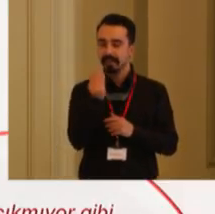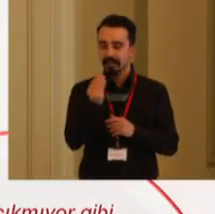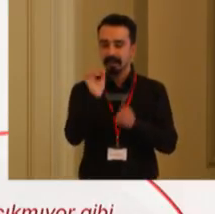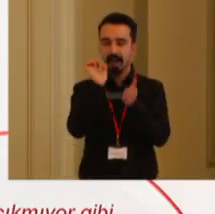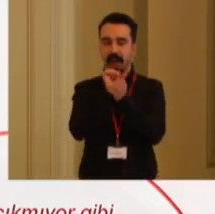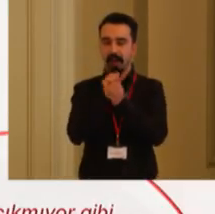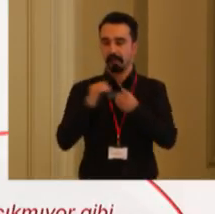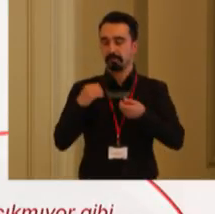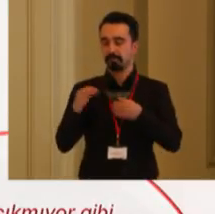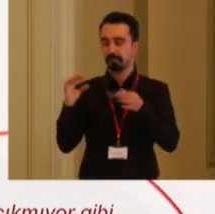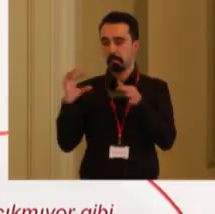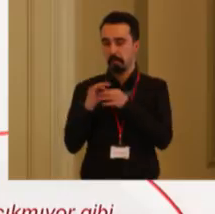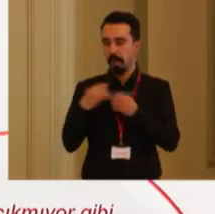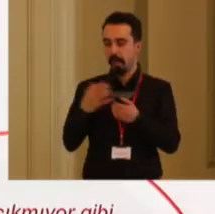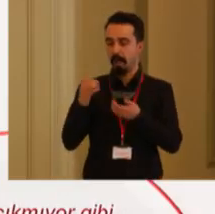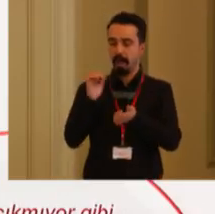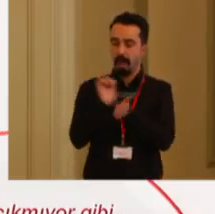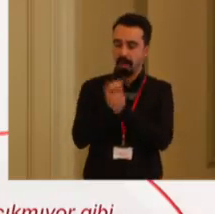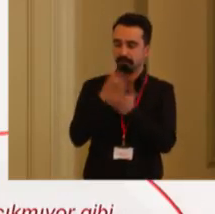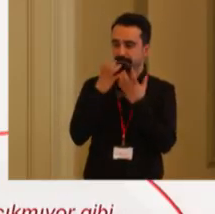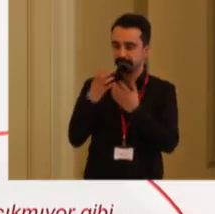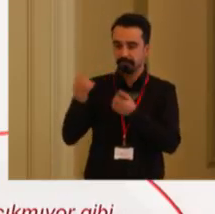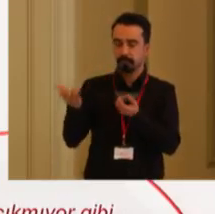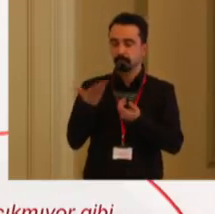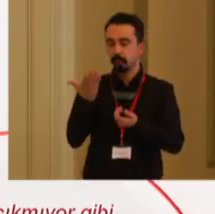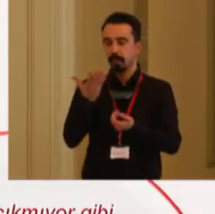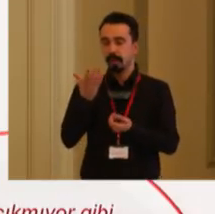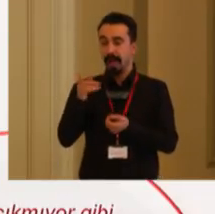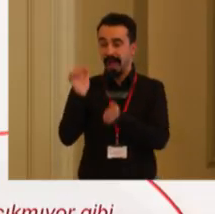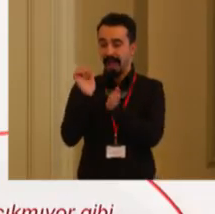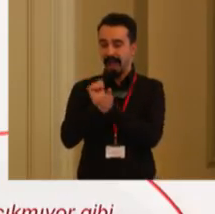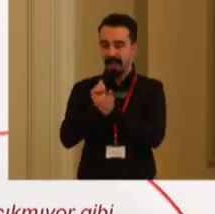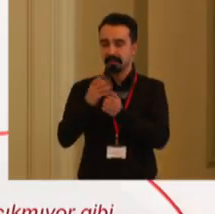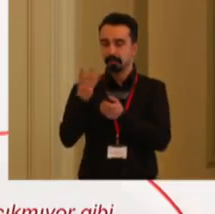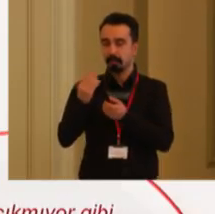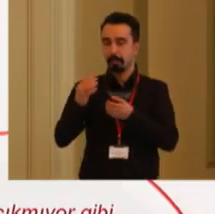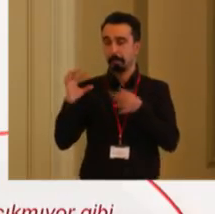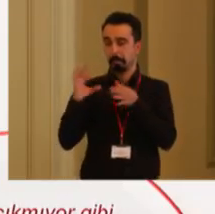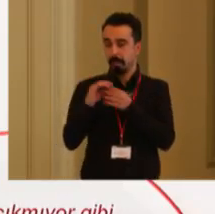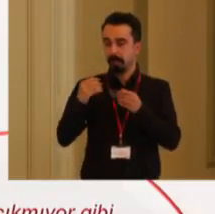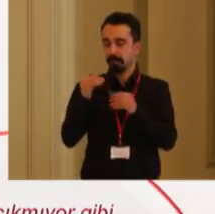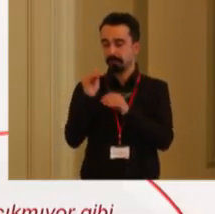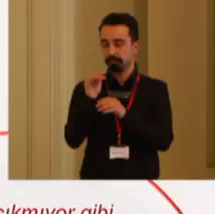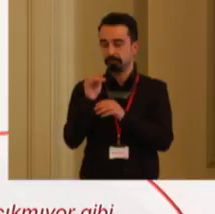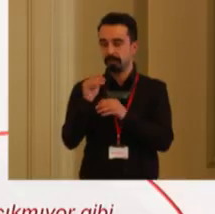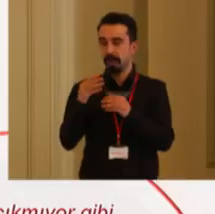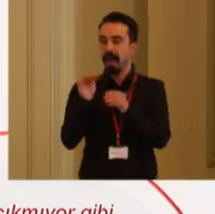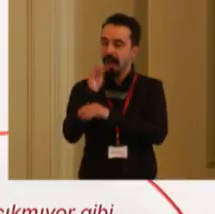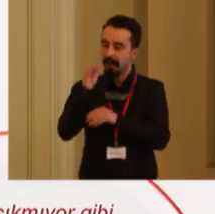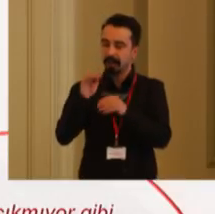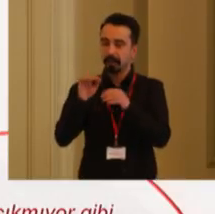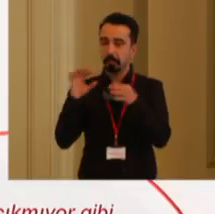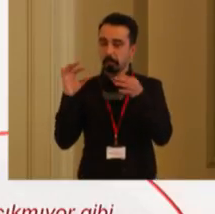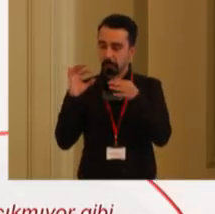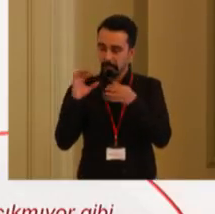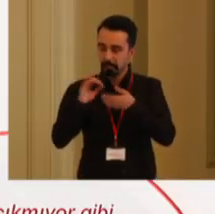strict. In other words, youngsters are obviously dependable on their family, that's clear. They depend on their